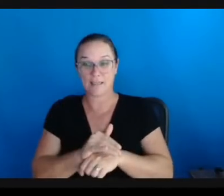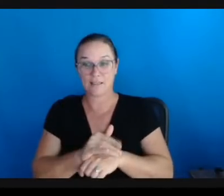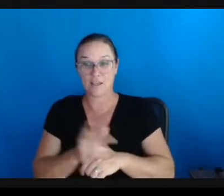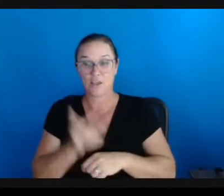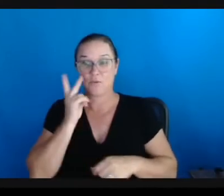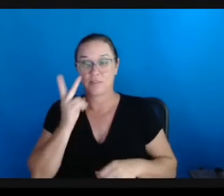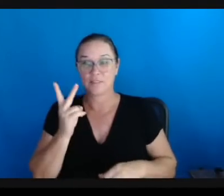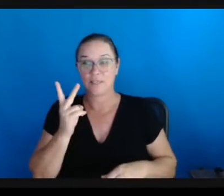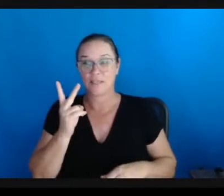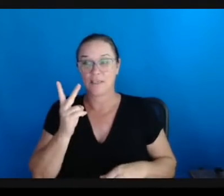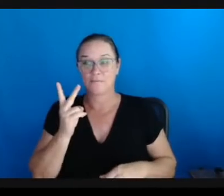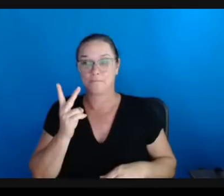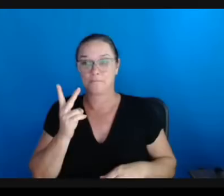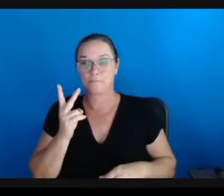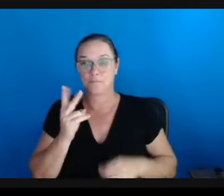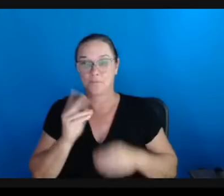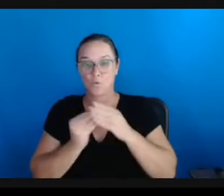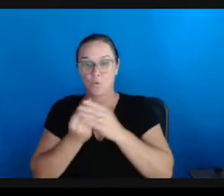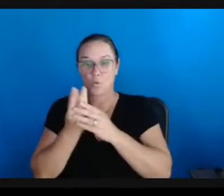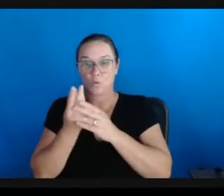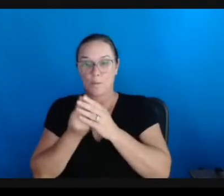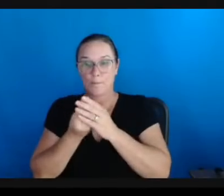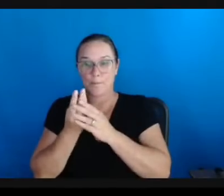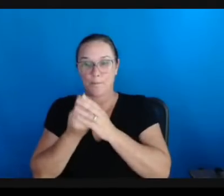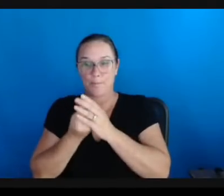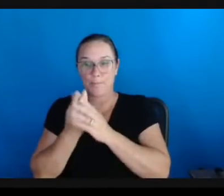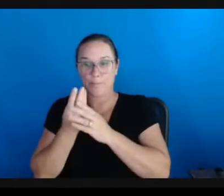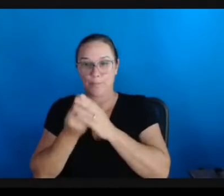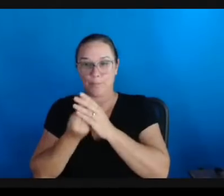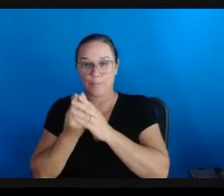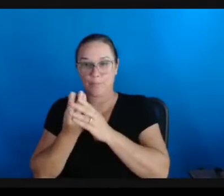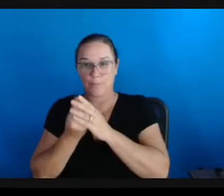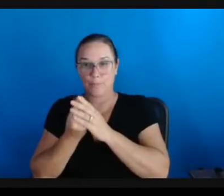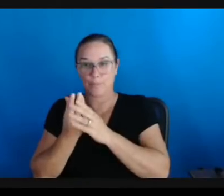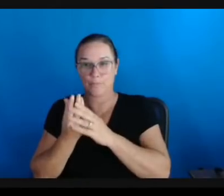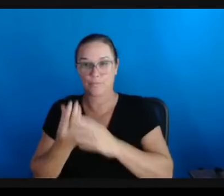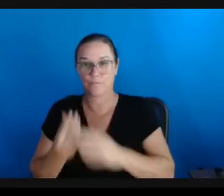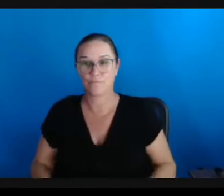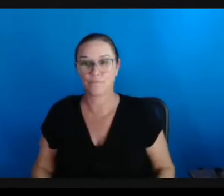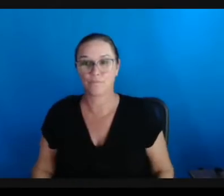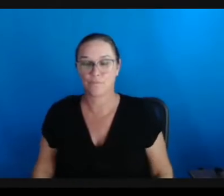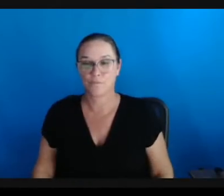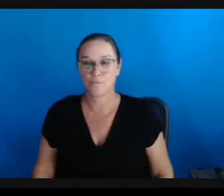see ooze-ups. Where'd it go? Right in there.